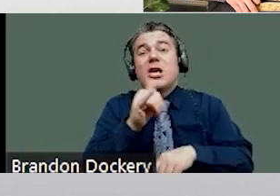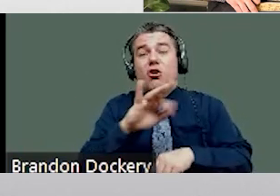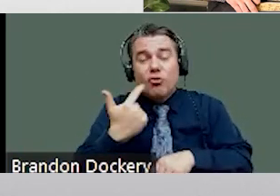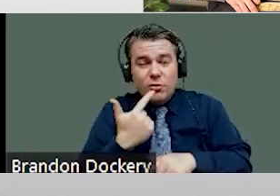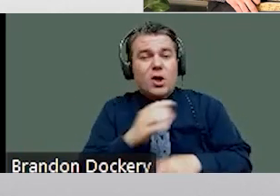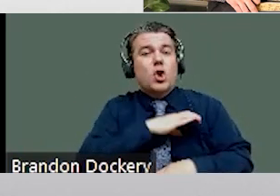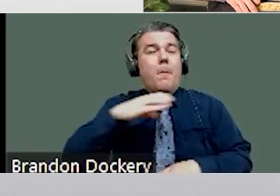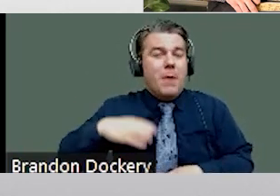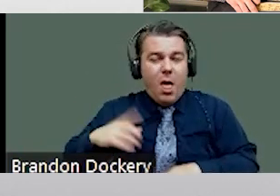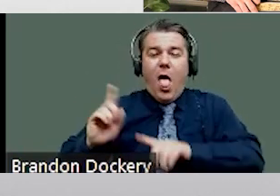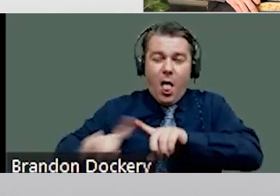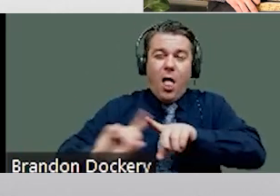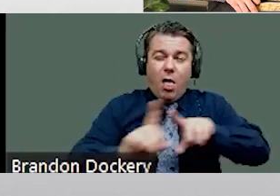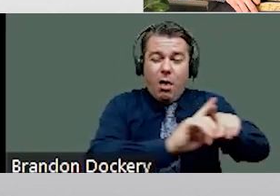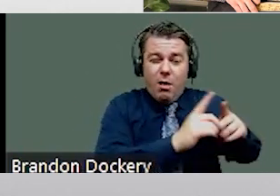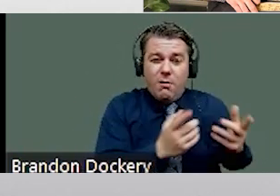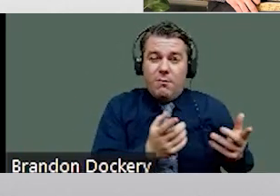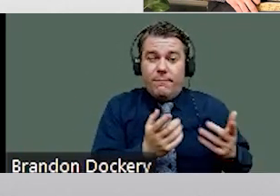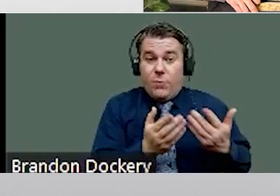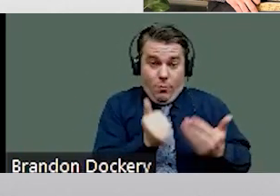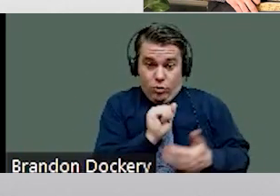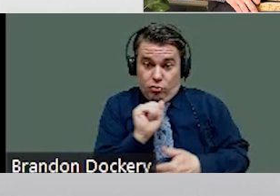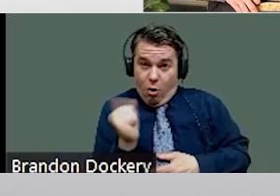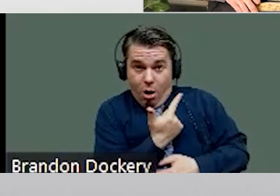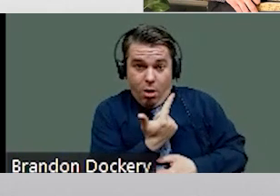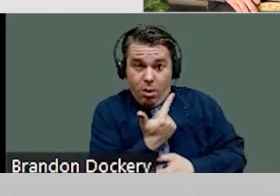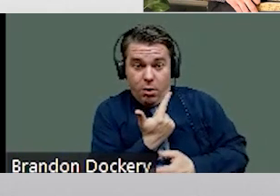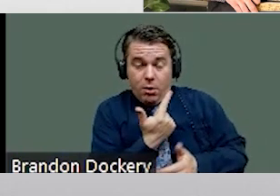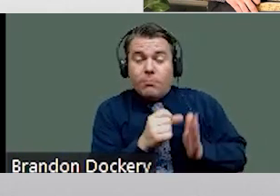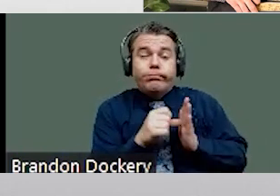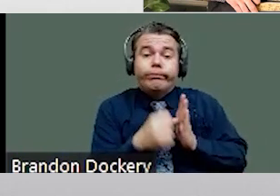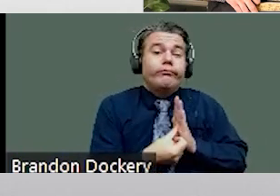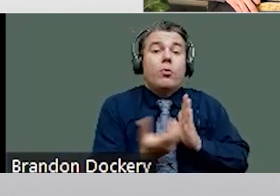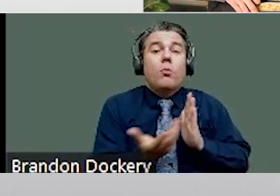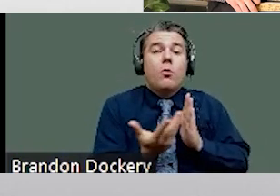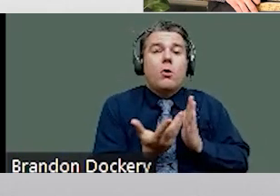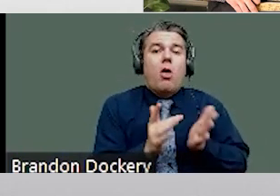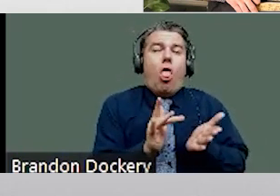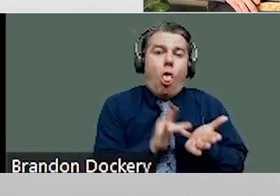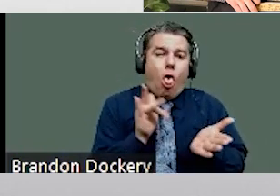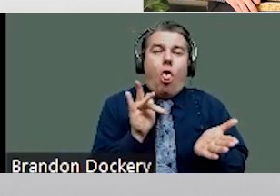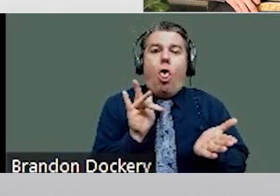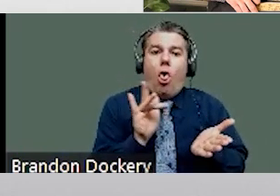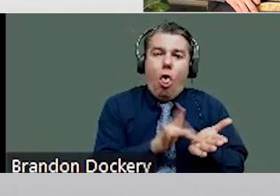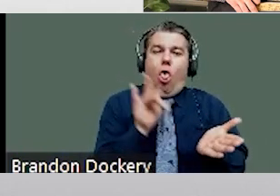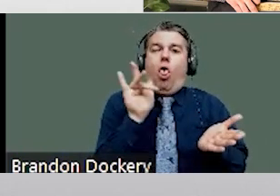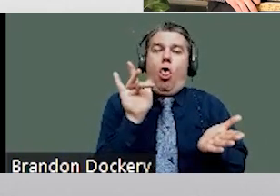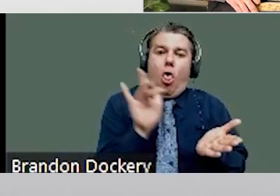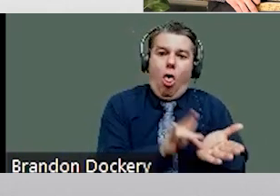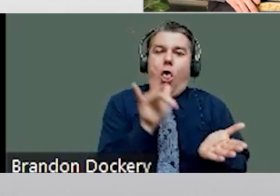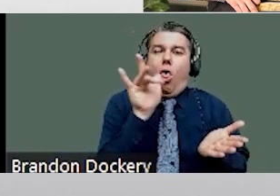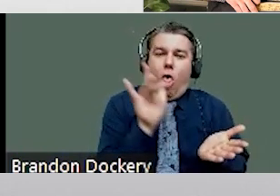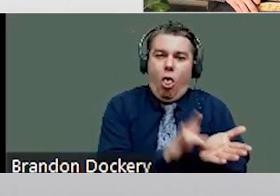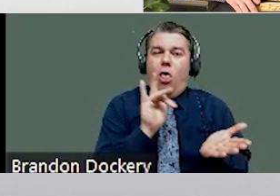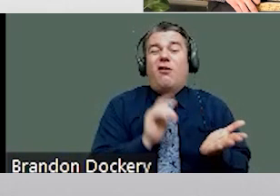and committees. And almost all of them point out the rampant abuse. And